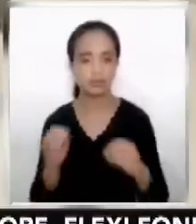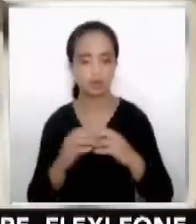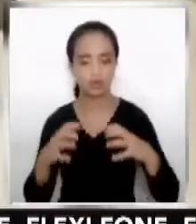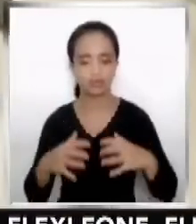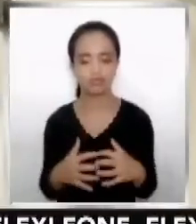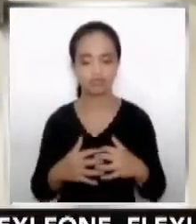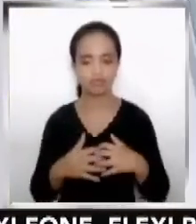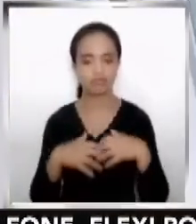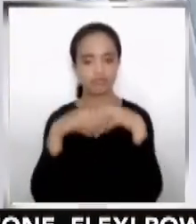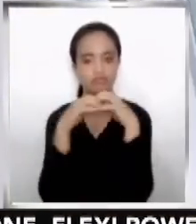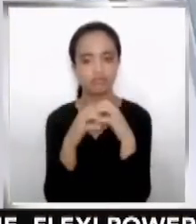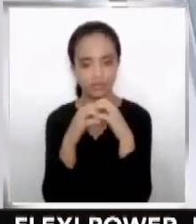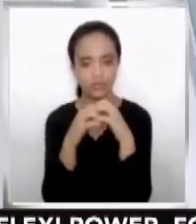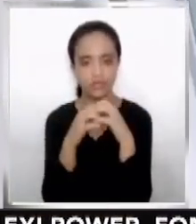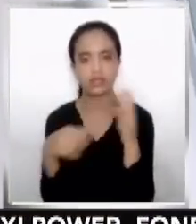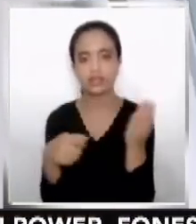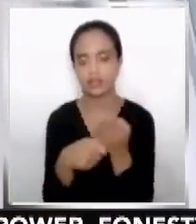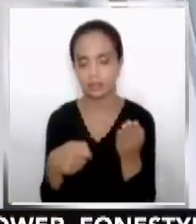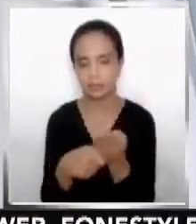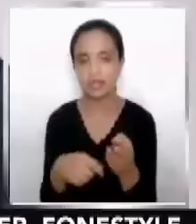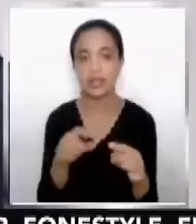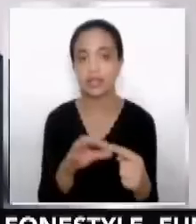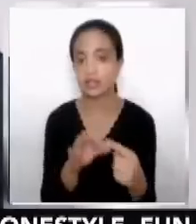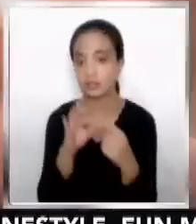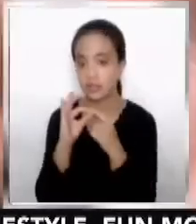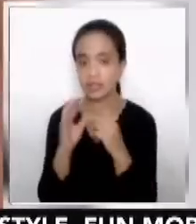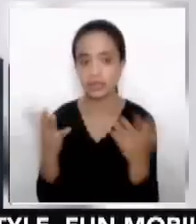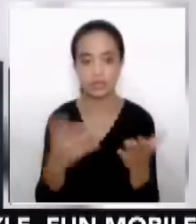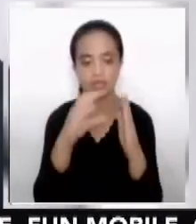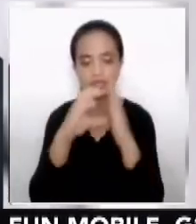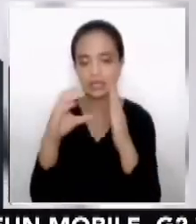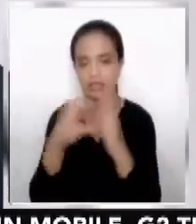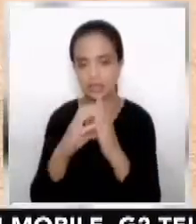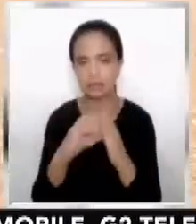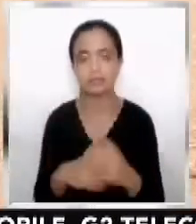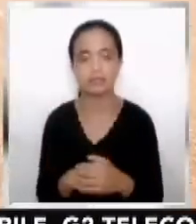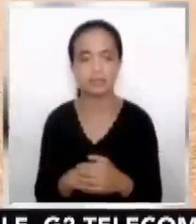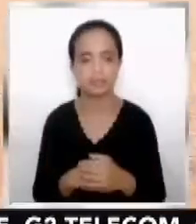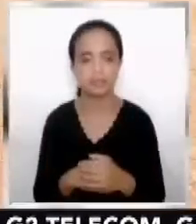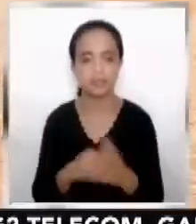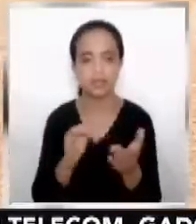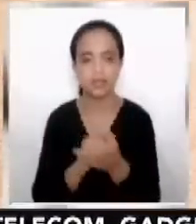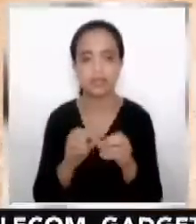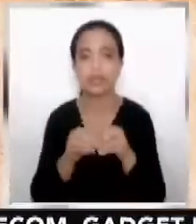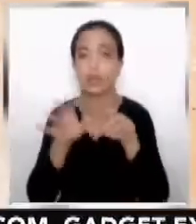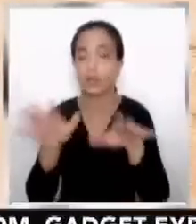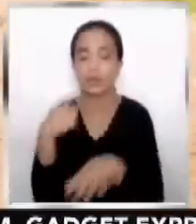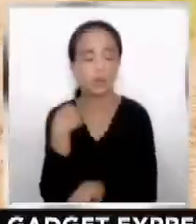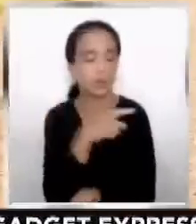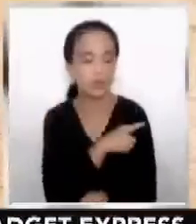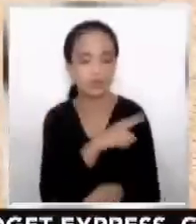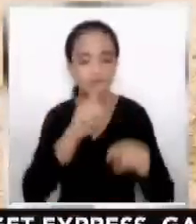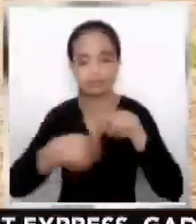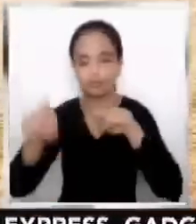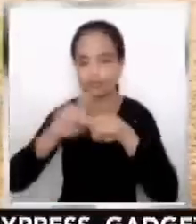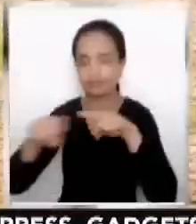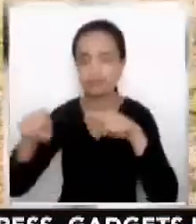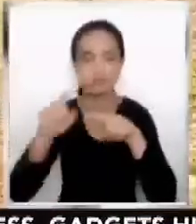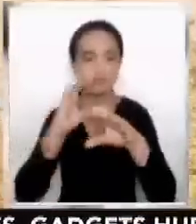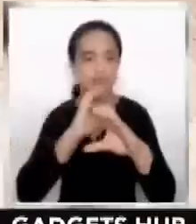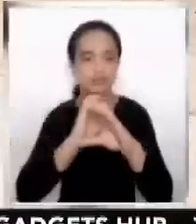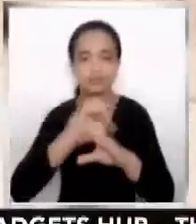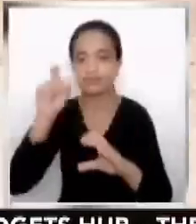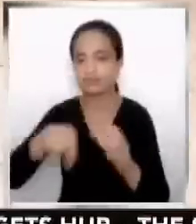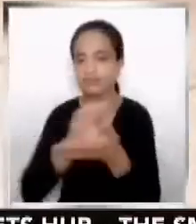charging infrastructure especially in major cities as that network expand the electric cars are likely to become more